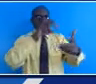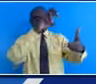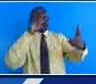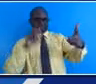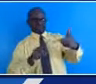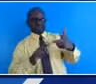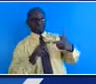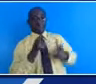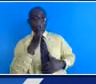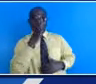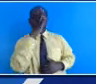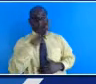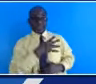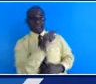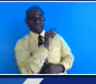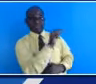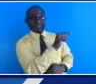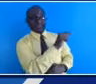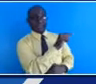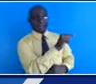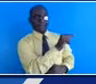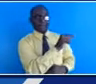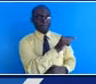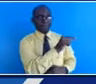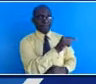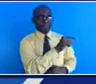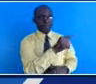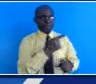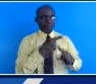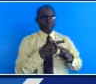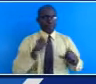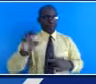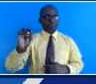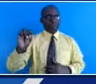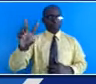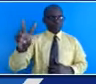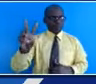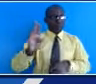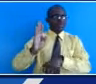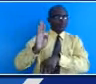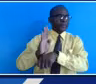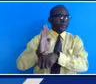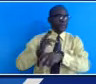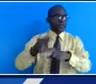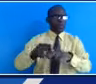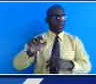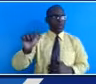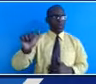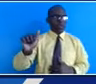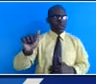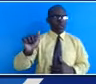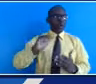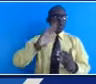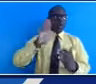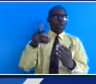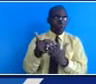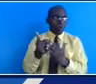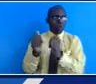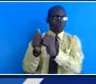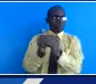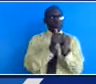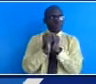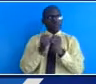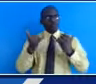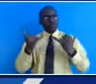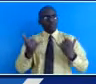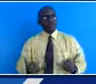kids based business, and I'm going to have her sort of talk a little bit about her situation. I'm taking her out of order because